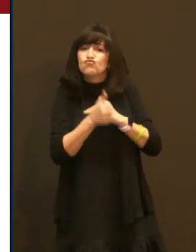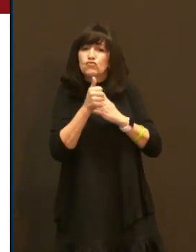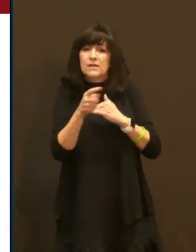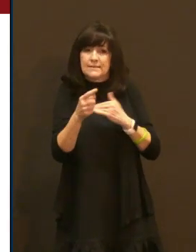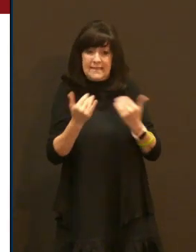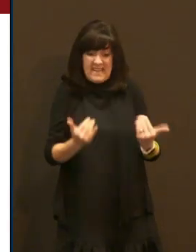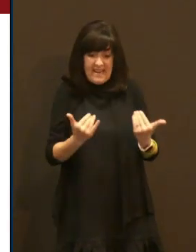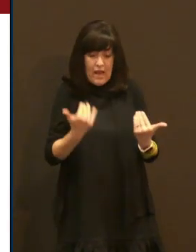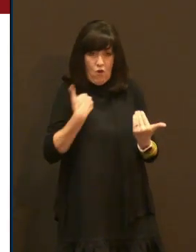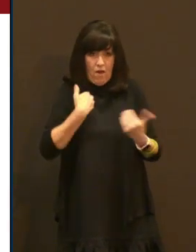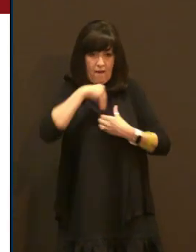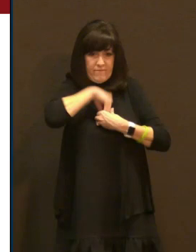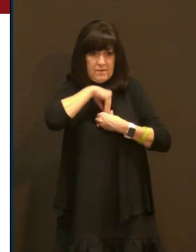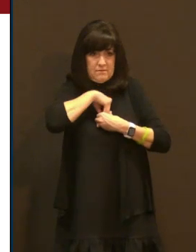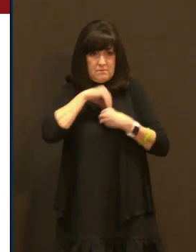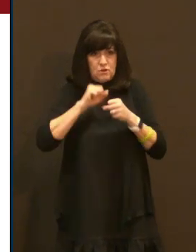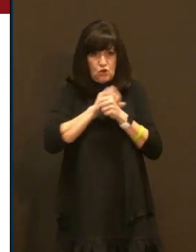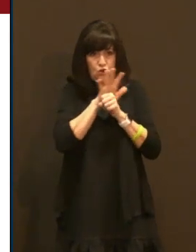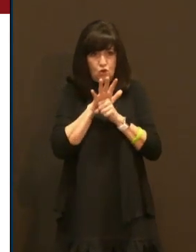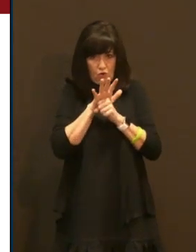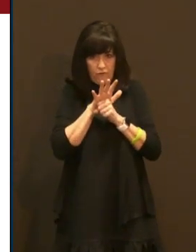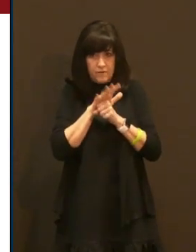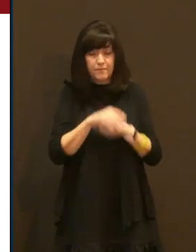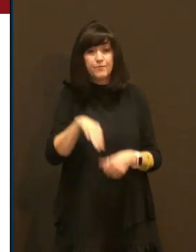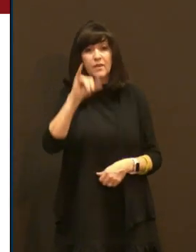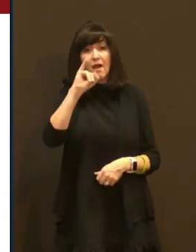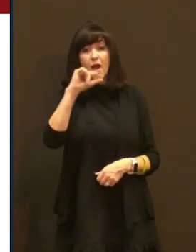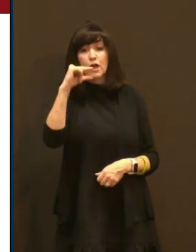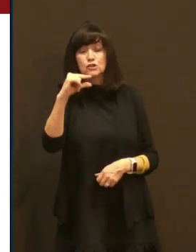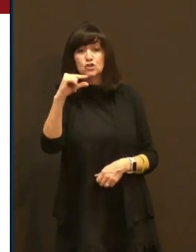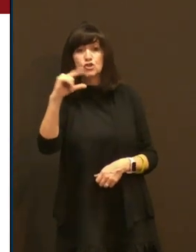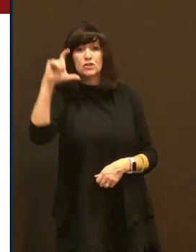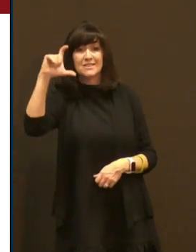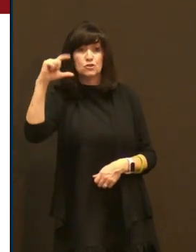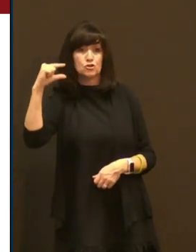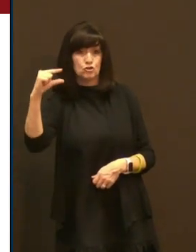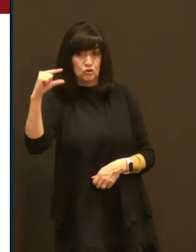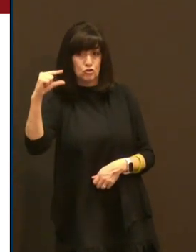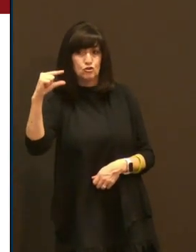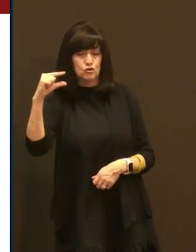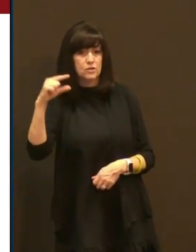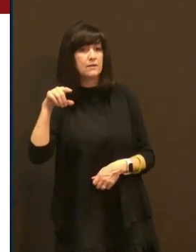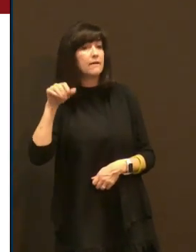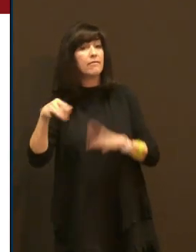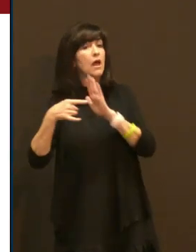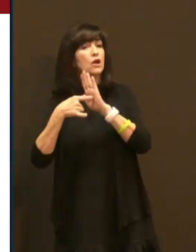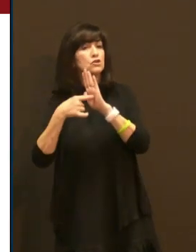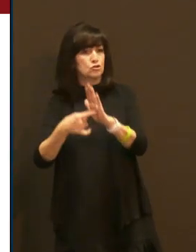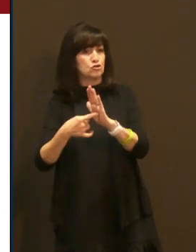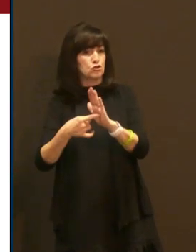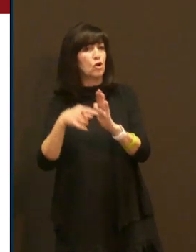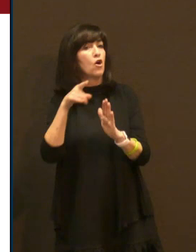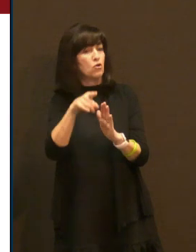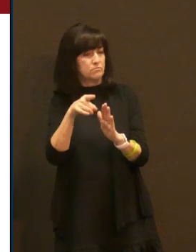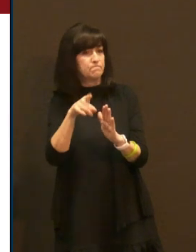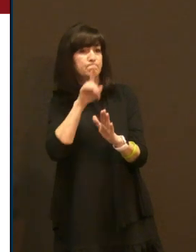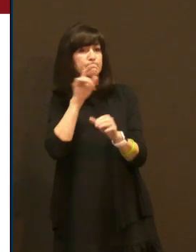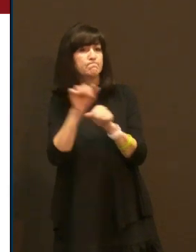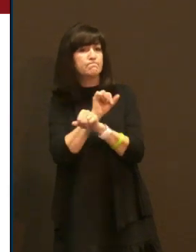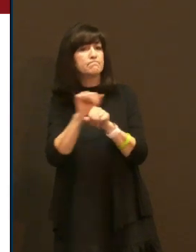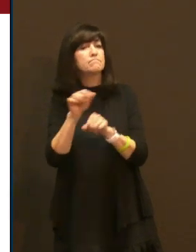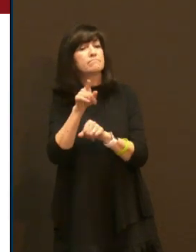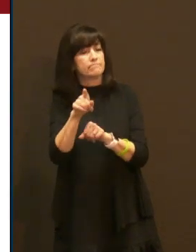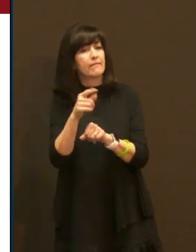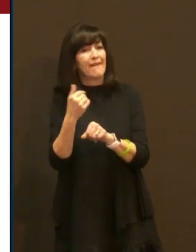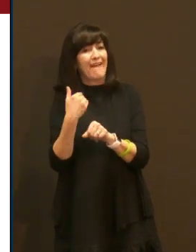it indicates exposure. An IgG is an indication of past infection, and sometimes you get an IgM